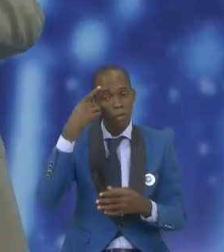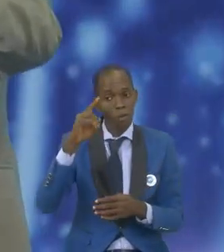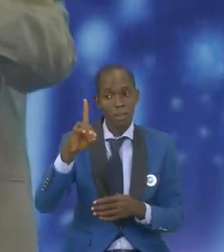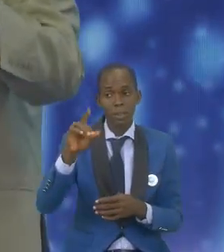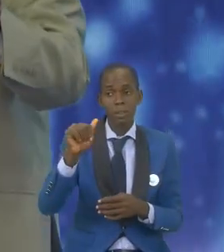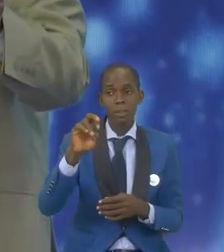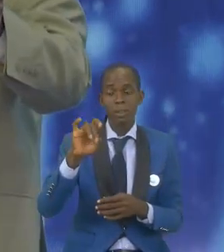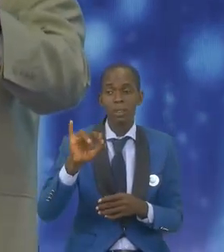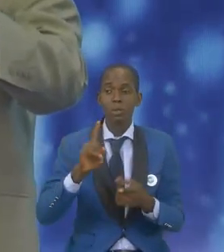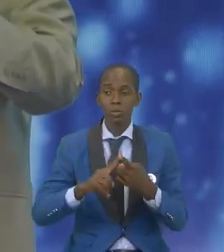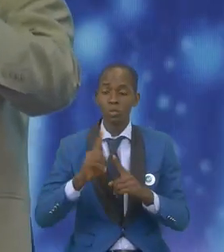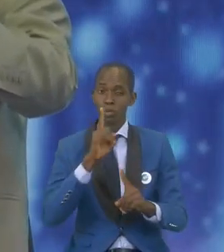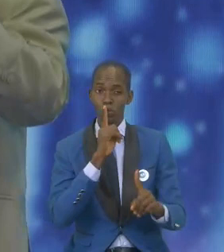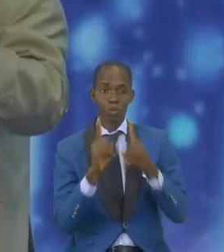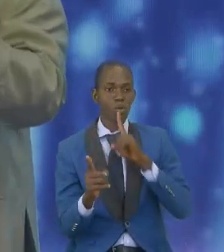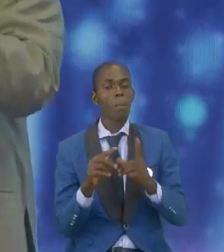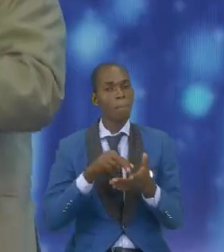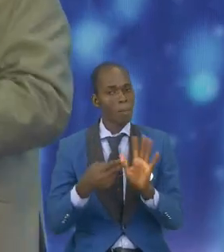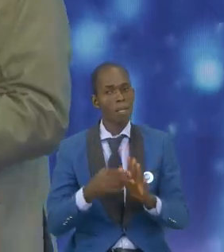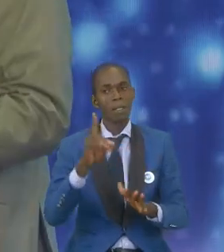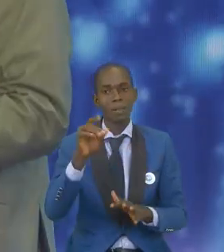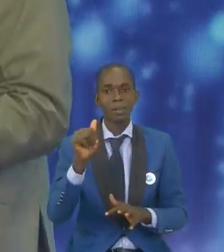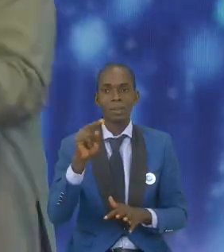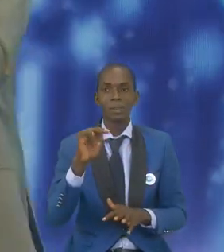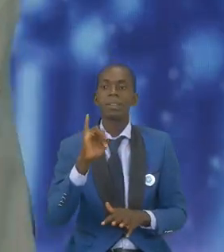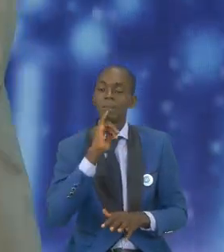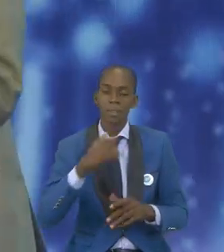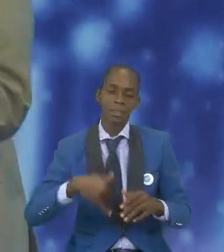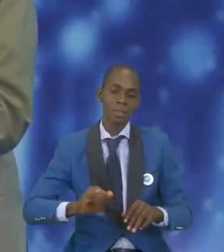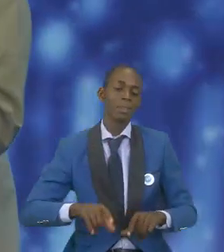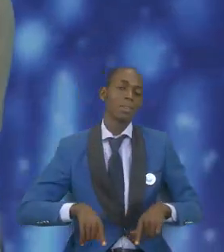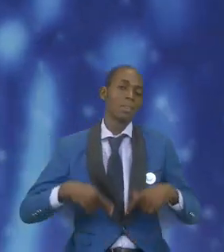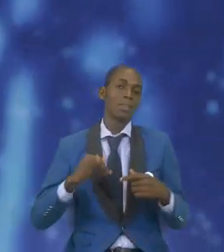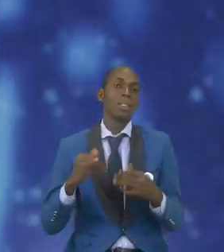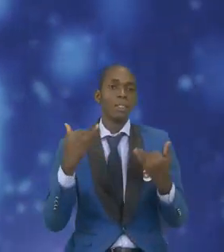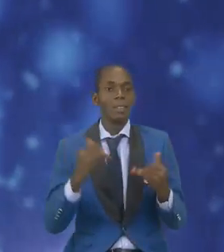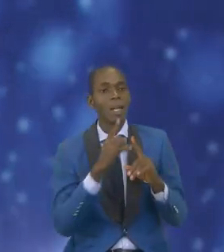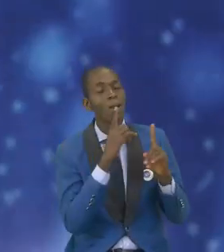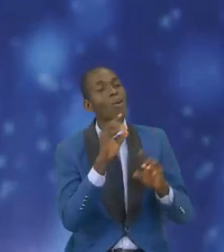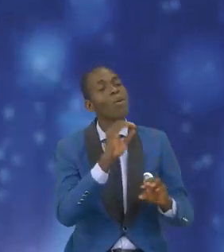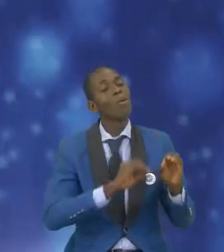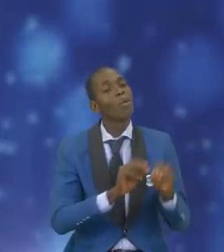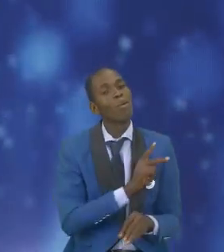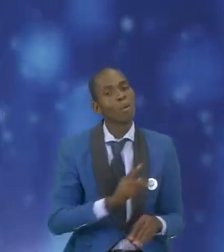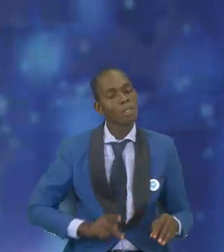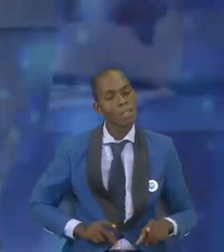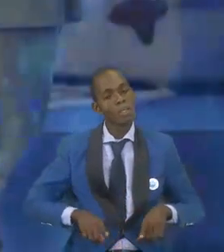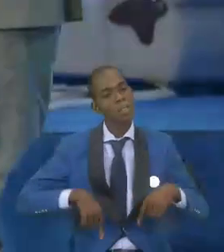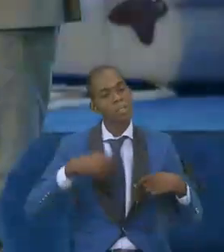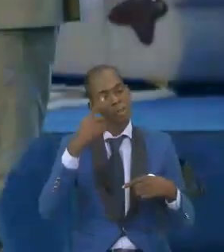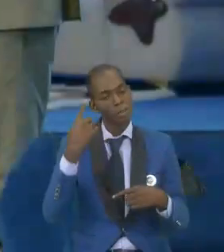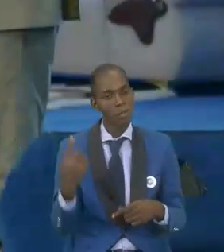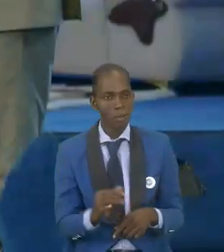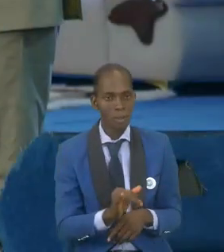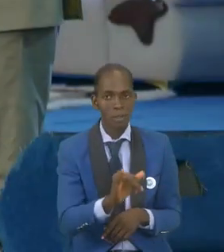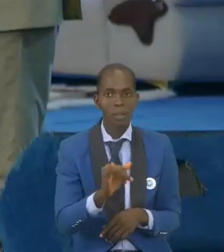he said unto the king, O king, live forever. In verse 22, it says, my God